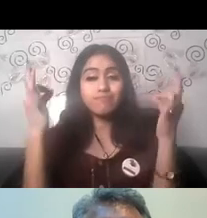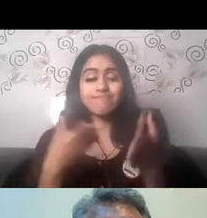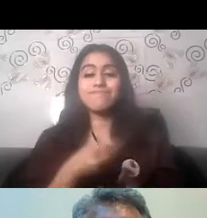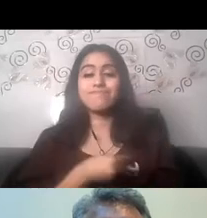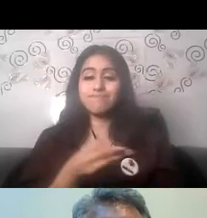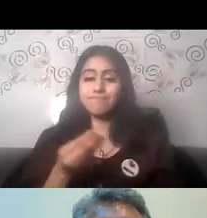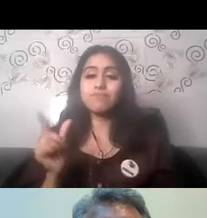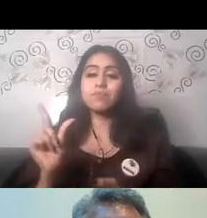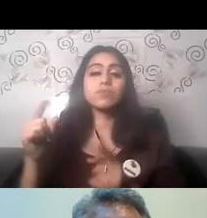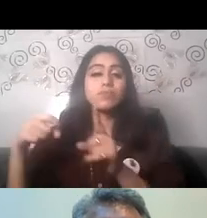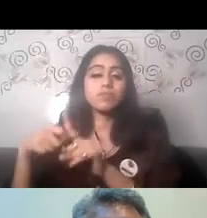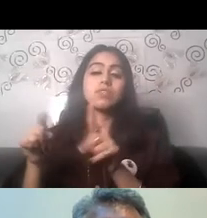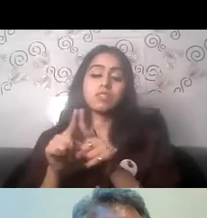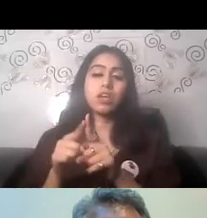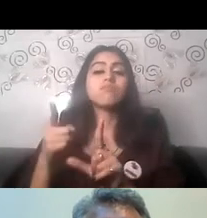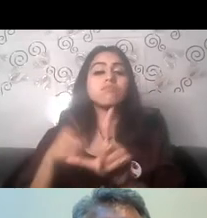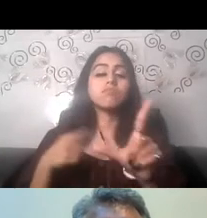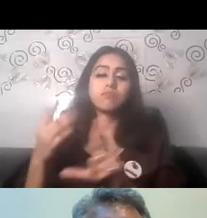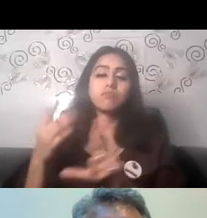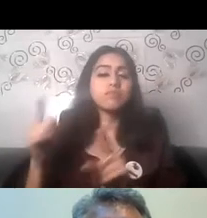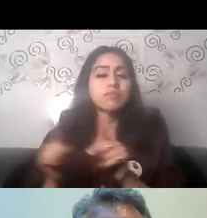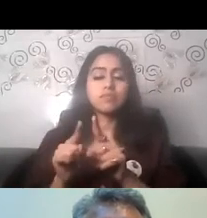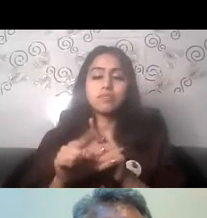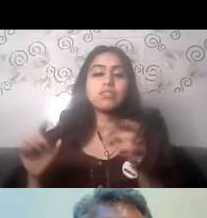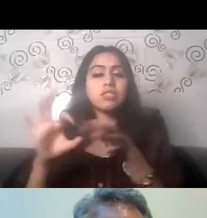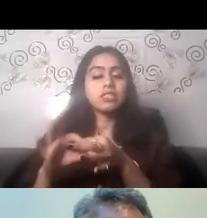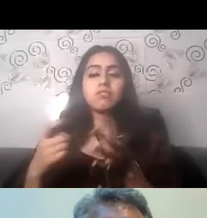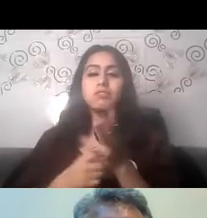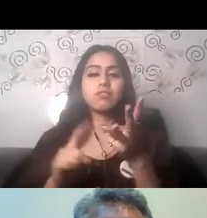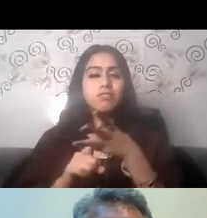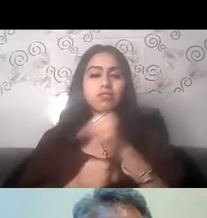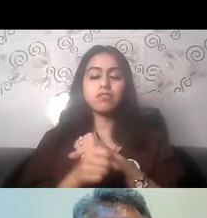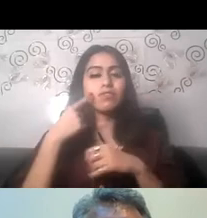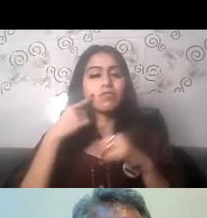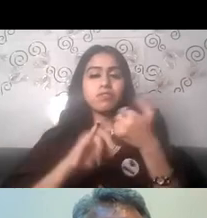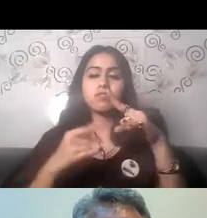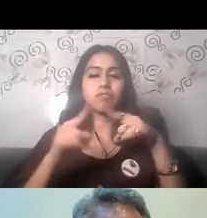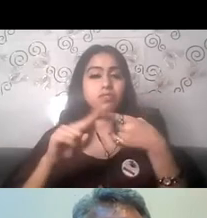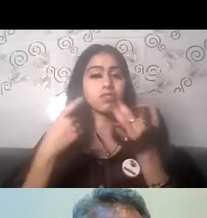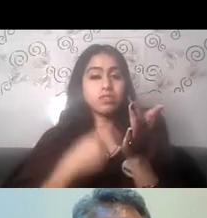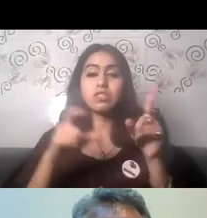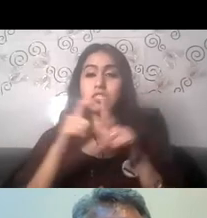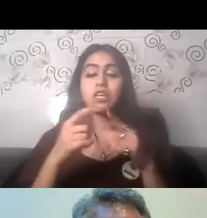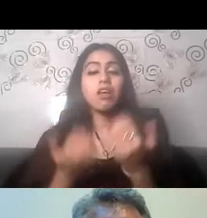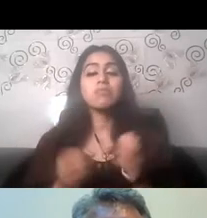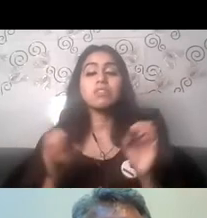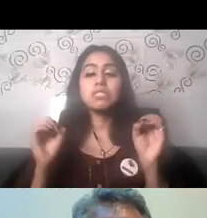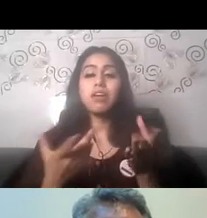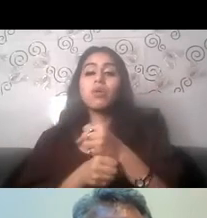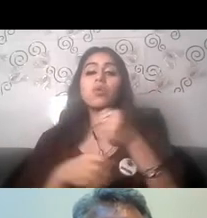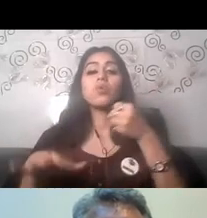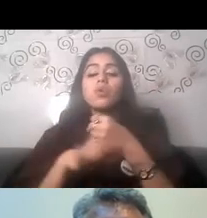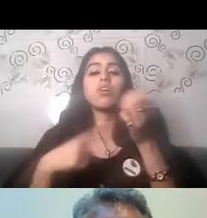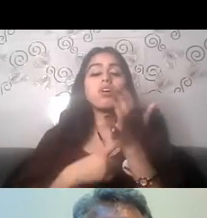UK. We registered last year and we are still getting off the ground. I want to ask Raj Iyer, who's